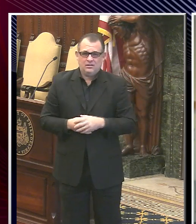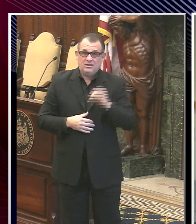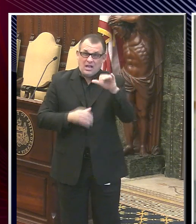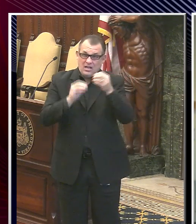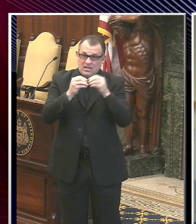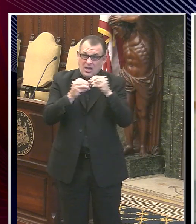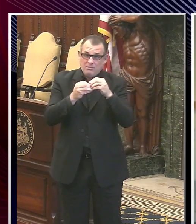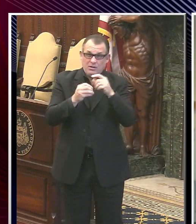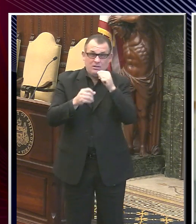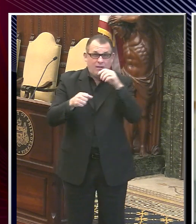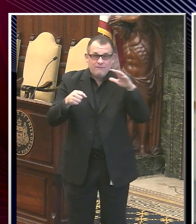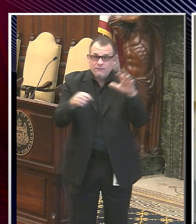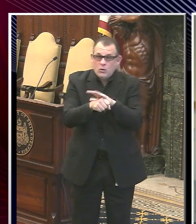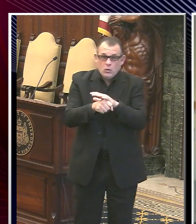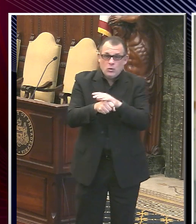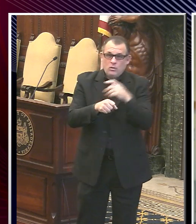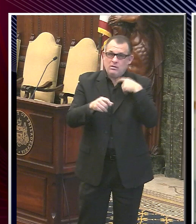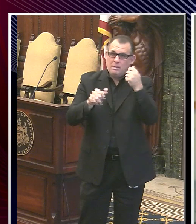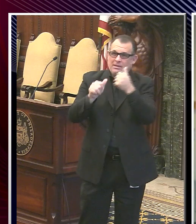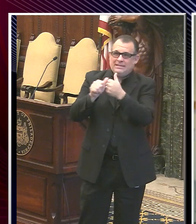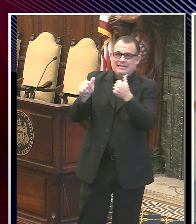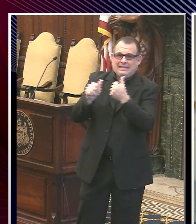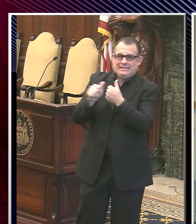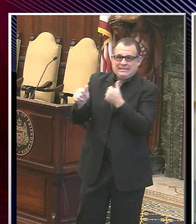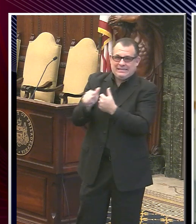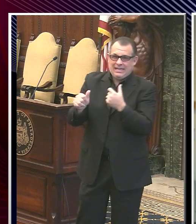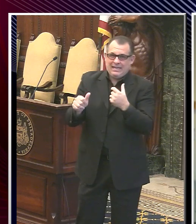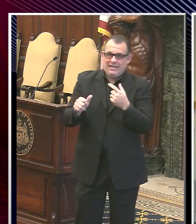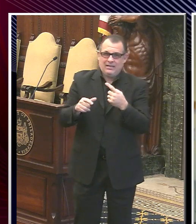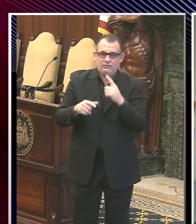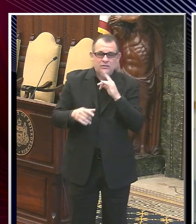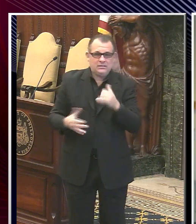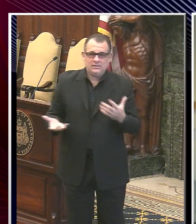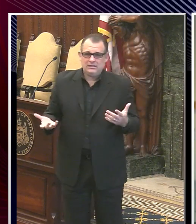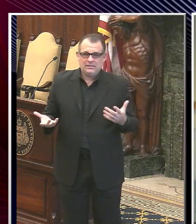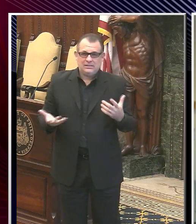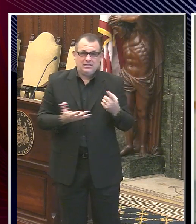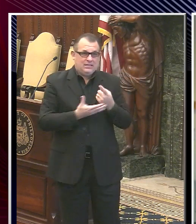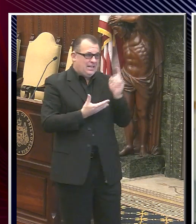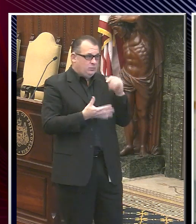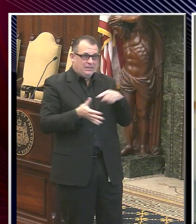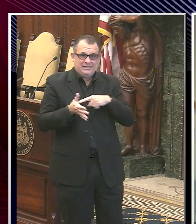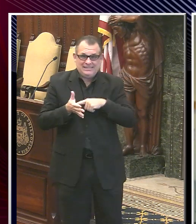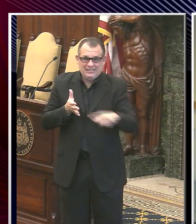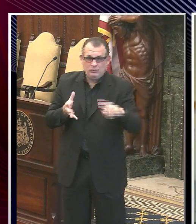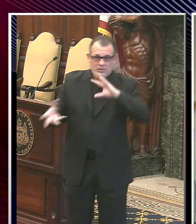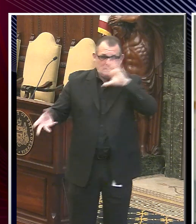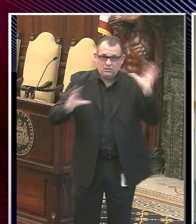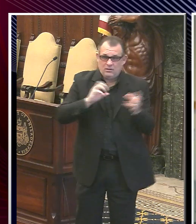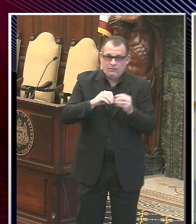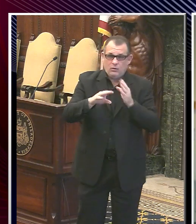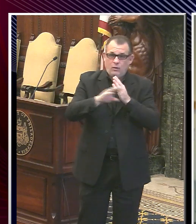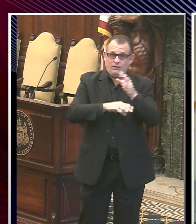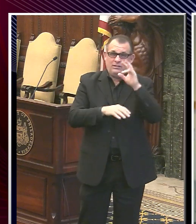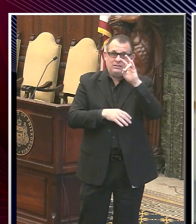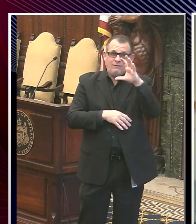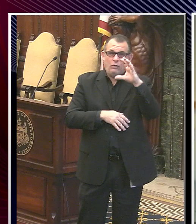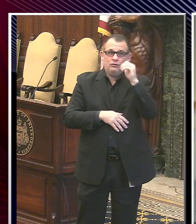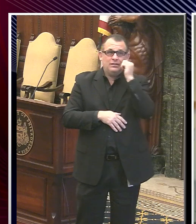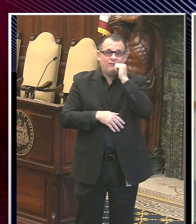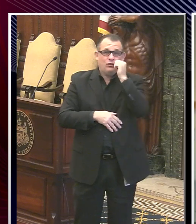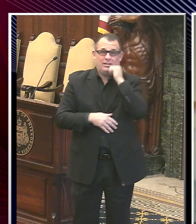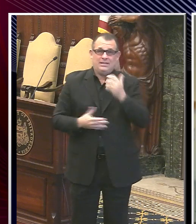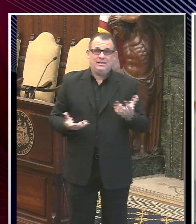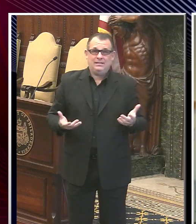with delays in reporting. And so I'm sure that by the time that we get all of our numbers in last week, we will average more than 700 cases per day. Now, last